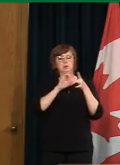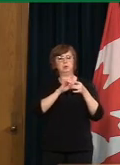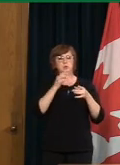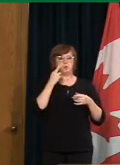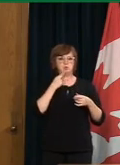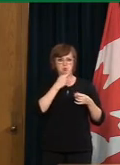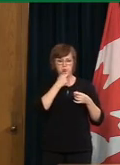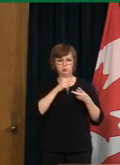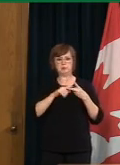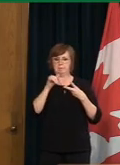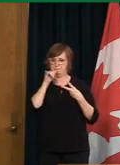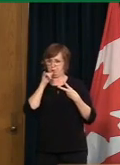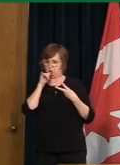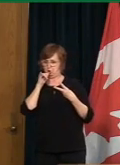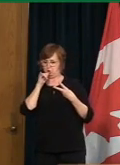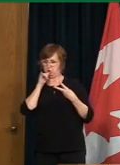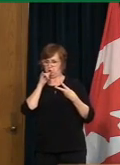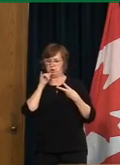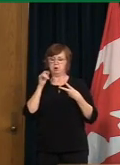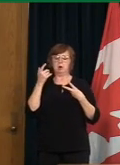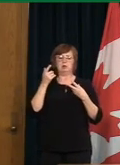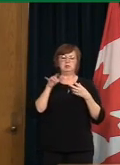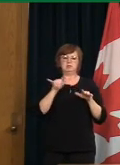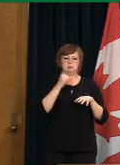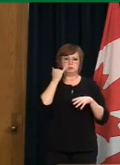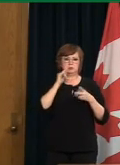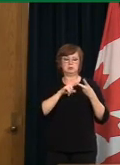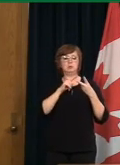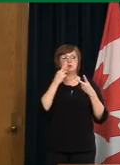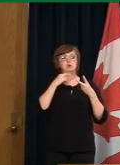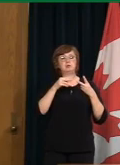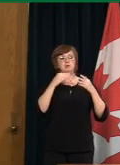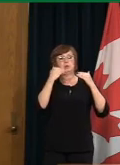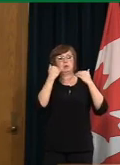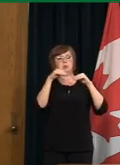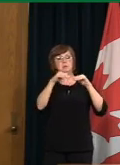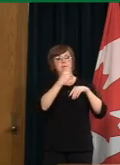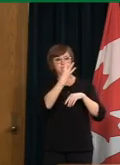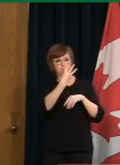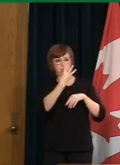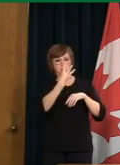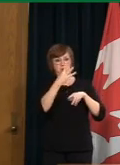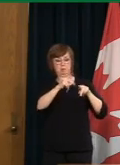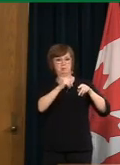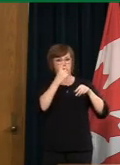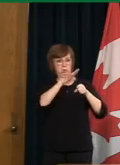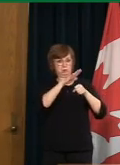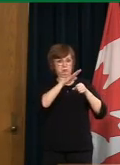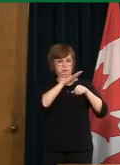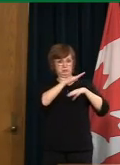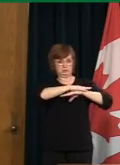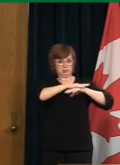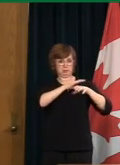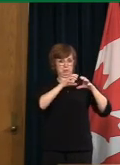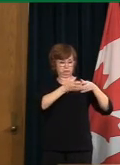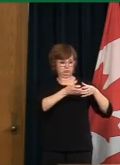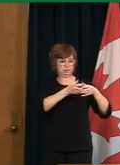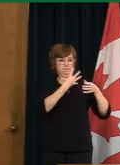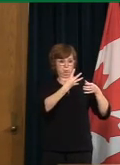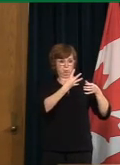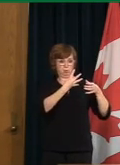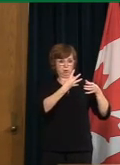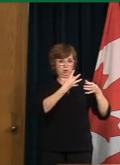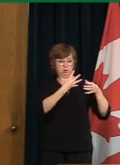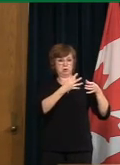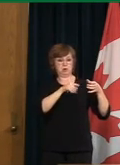as restaurants. So restaurants are now limited to 4 people seated at one table. They must have a distance of